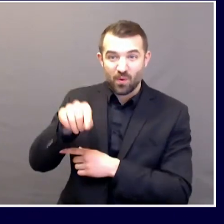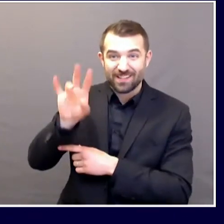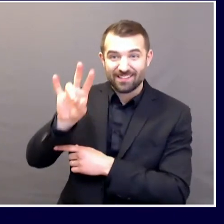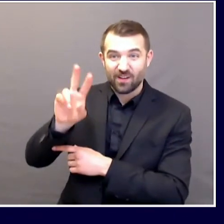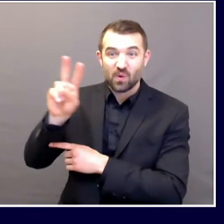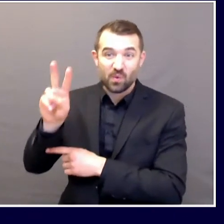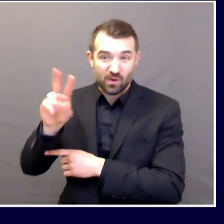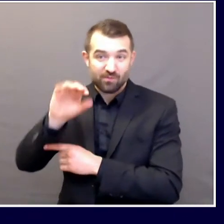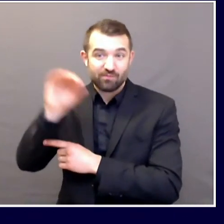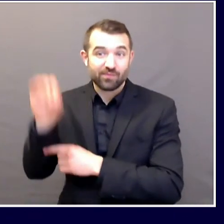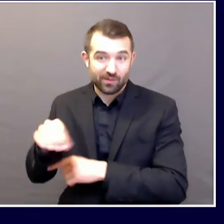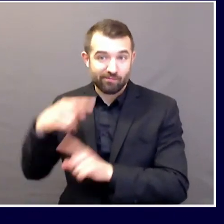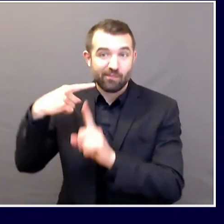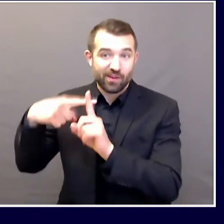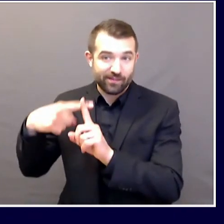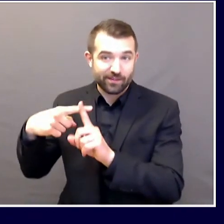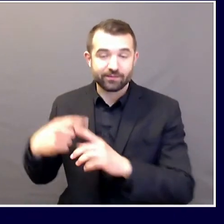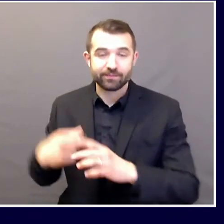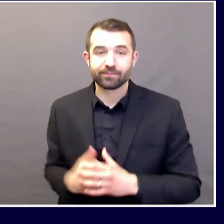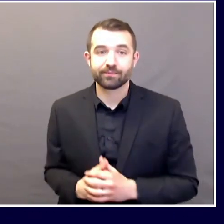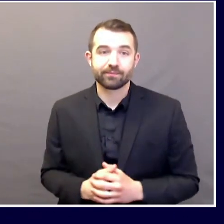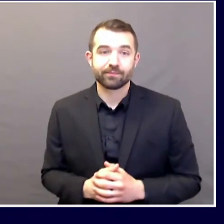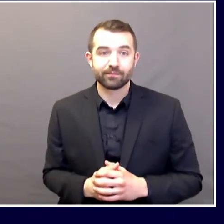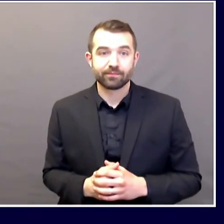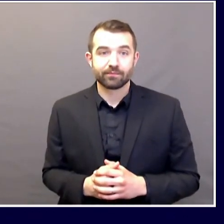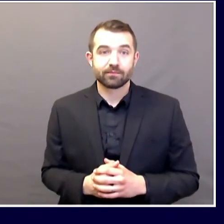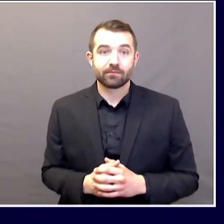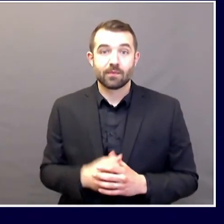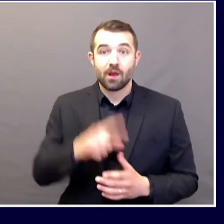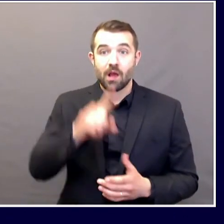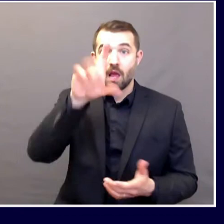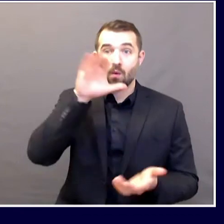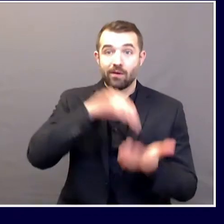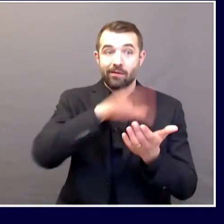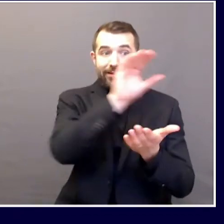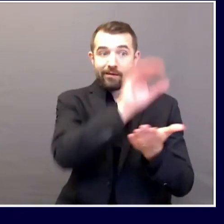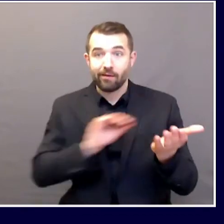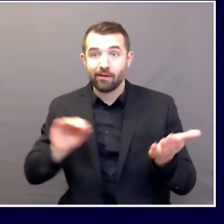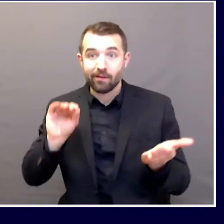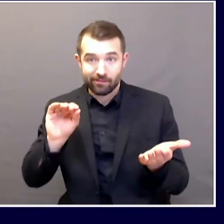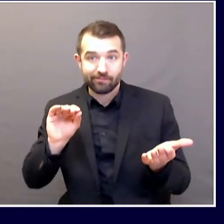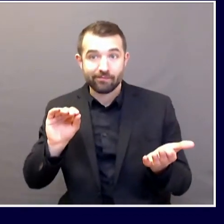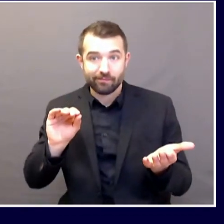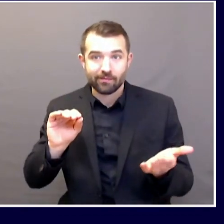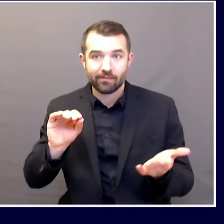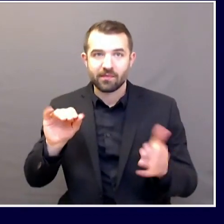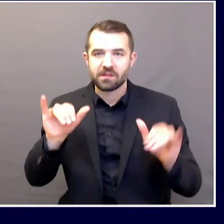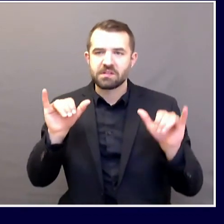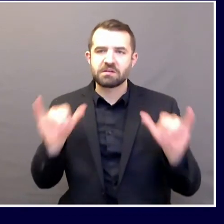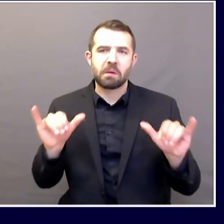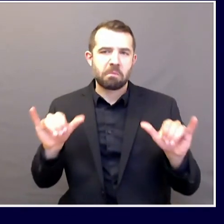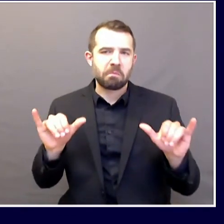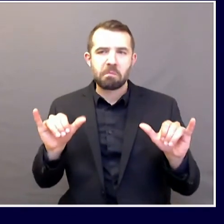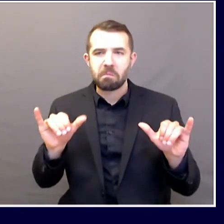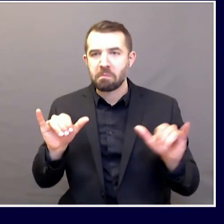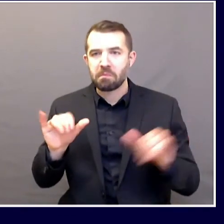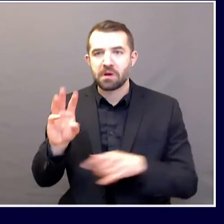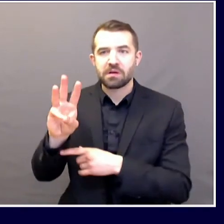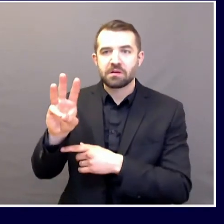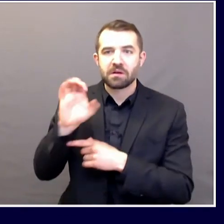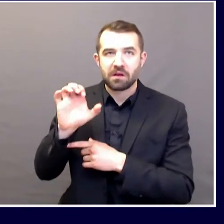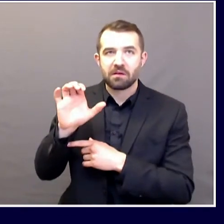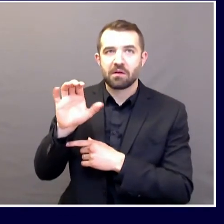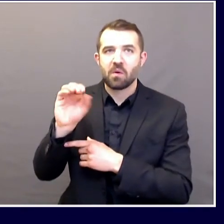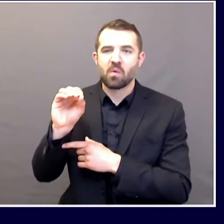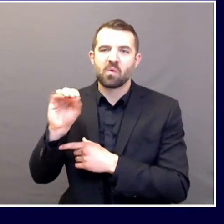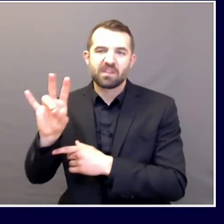1.72%. And our testing volume in Maine for PCR tests has been largely steady at about 607